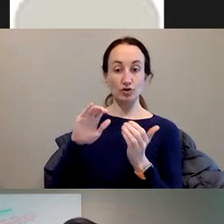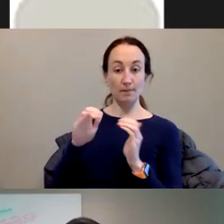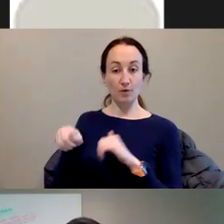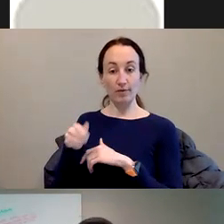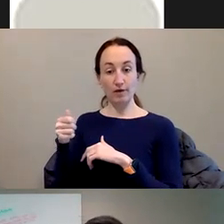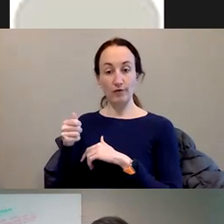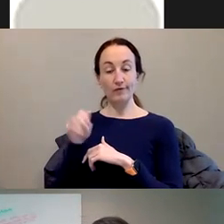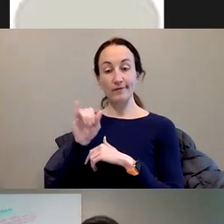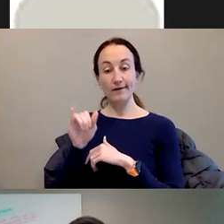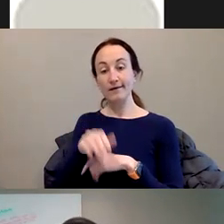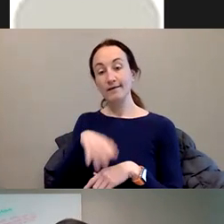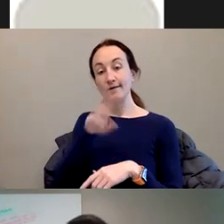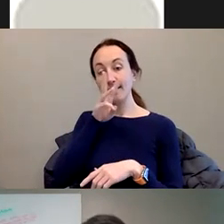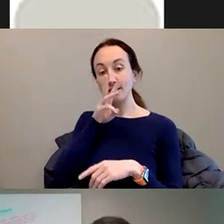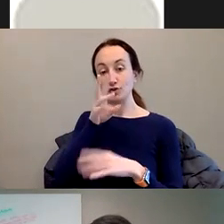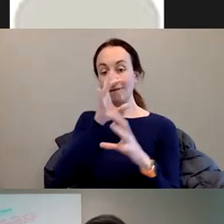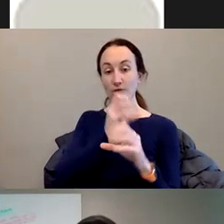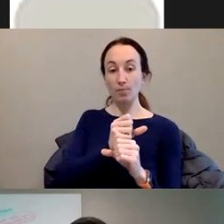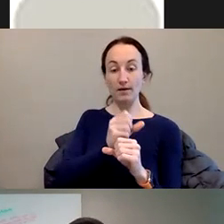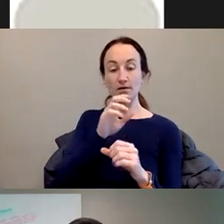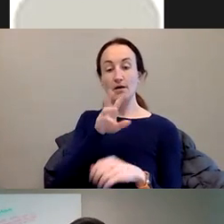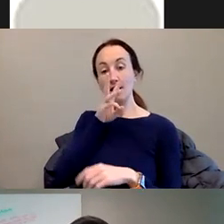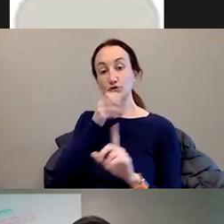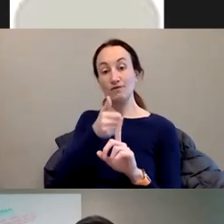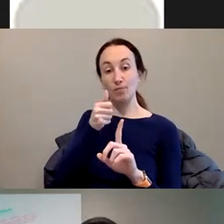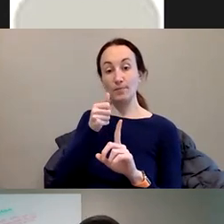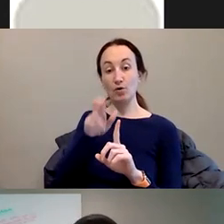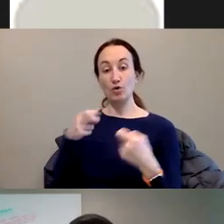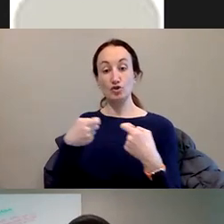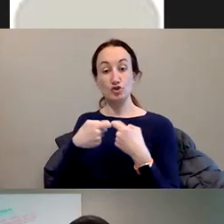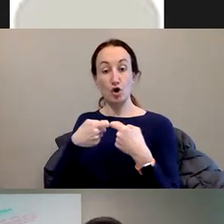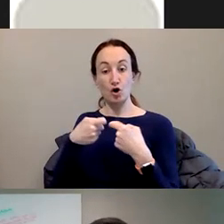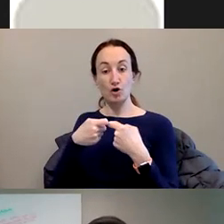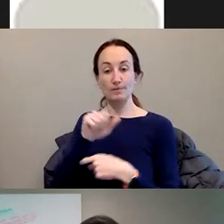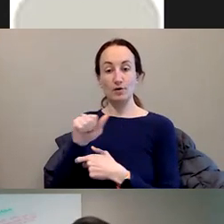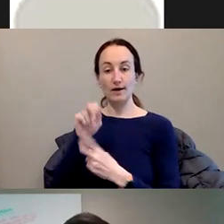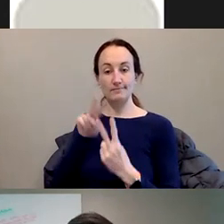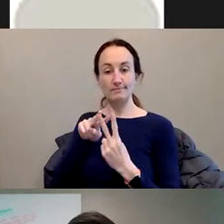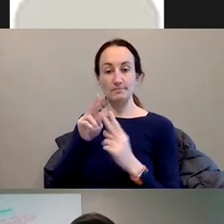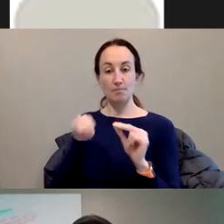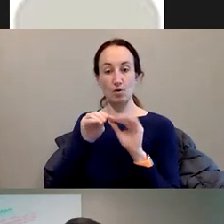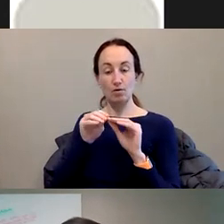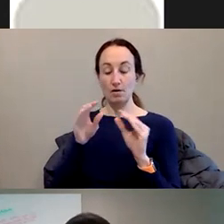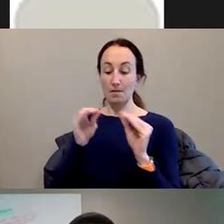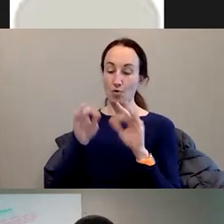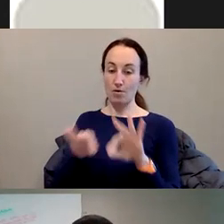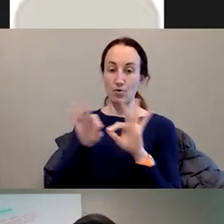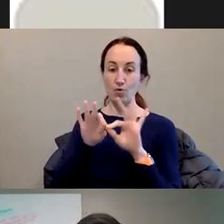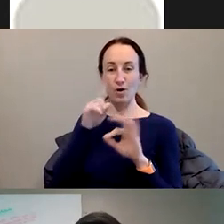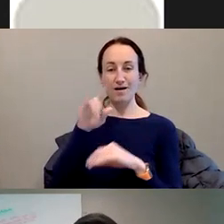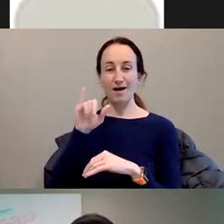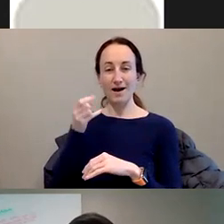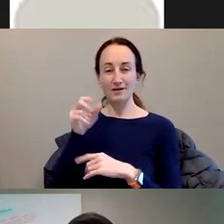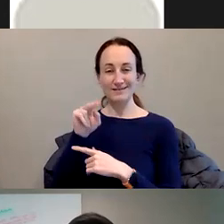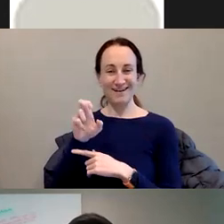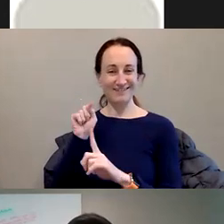imagine hydrophobic and charged amino acids being very important, whereas like stuff like iron or glycine probably isn't going to